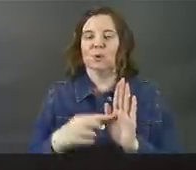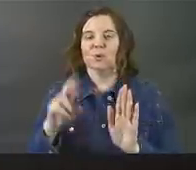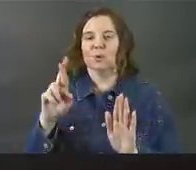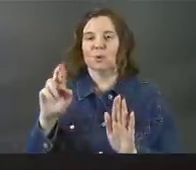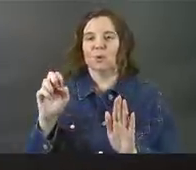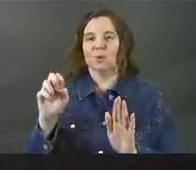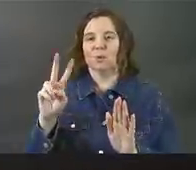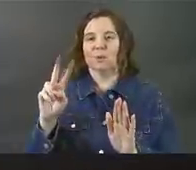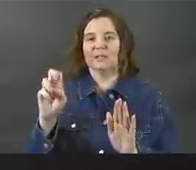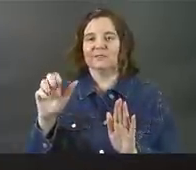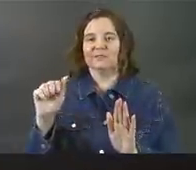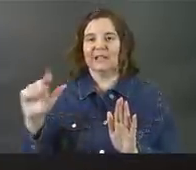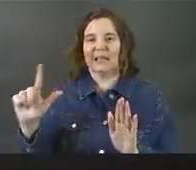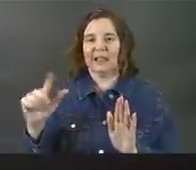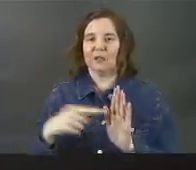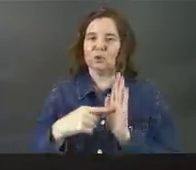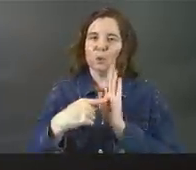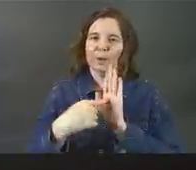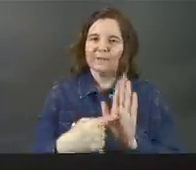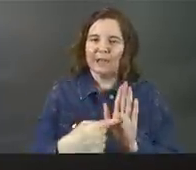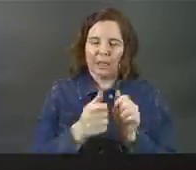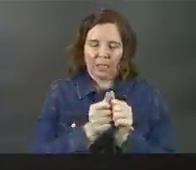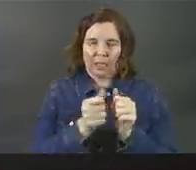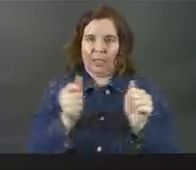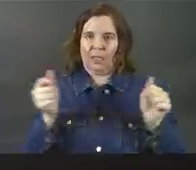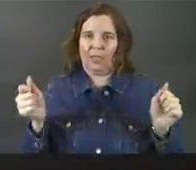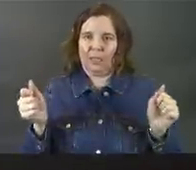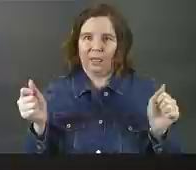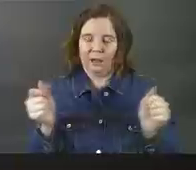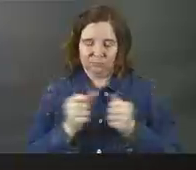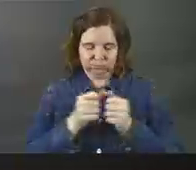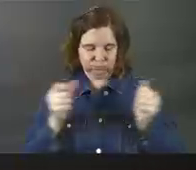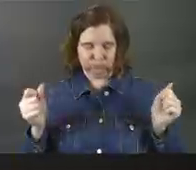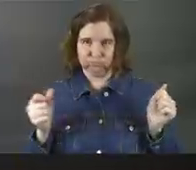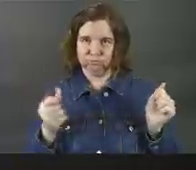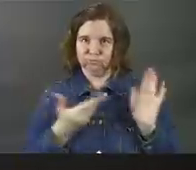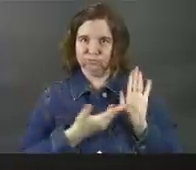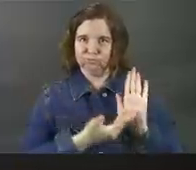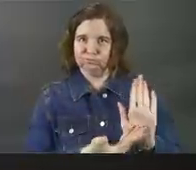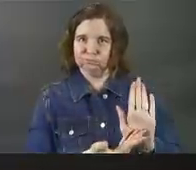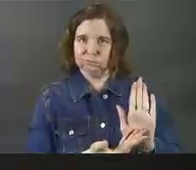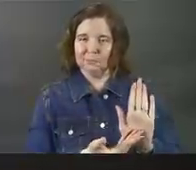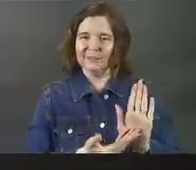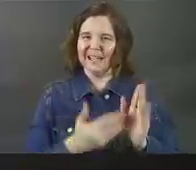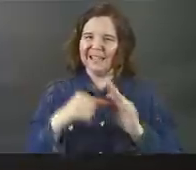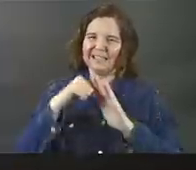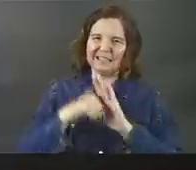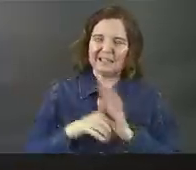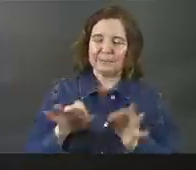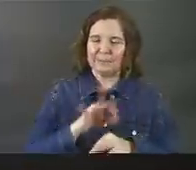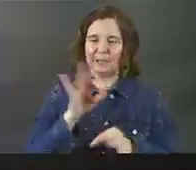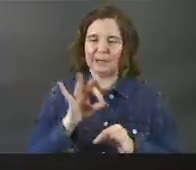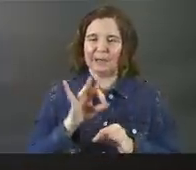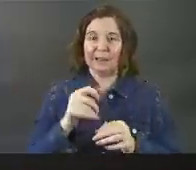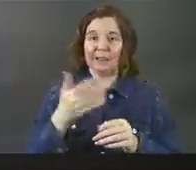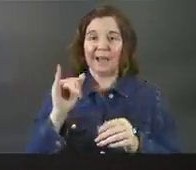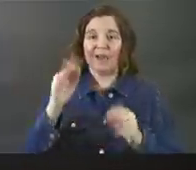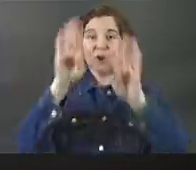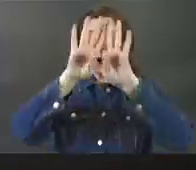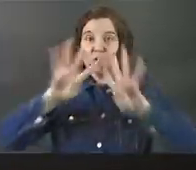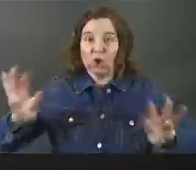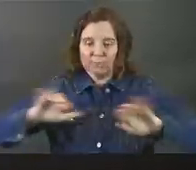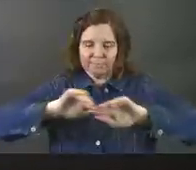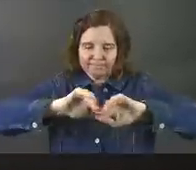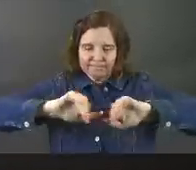the word apocalypse is to reveal something. It has a real sort of deep spiritual meaning of God's like pulling back the